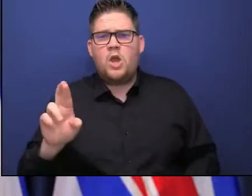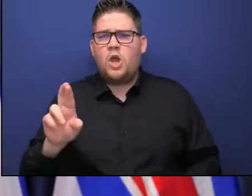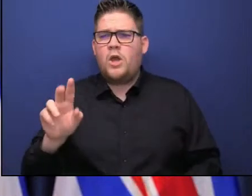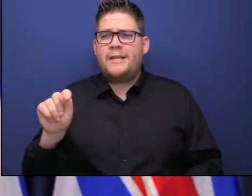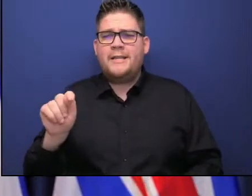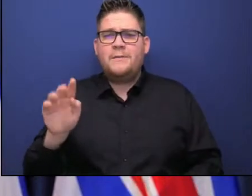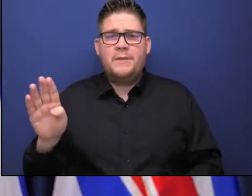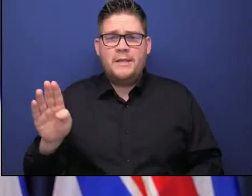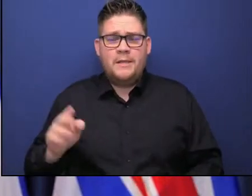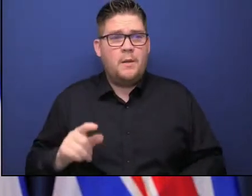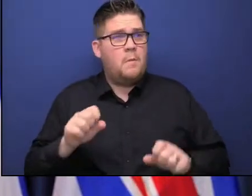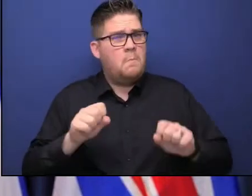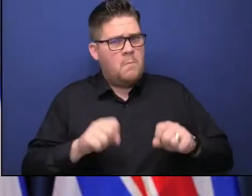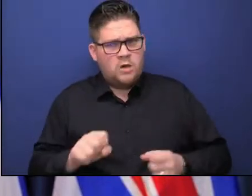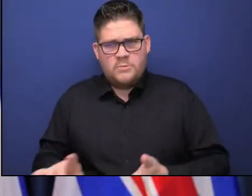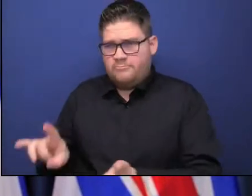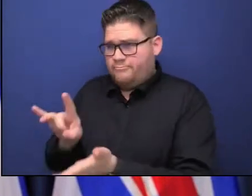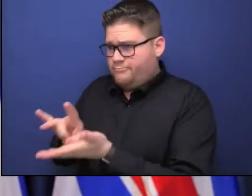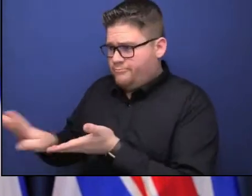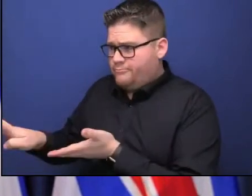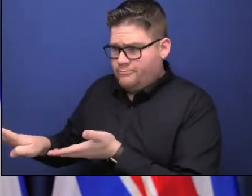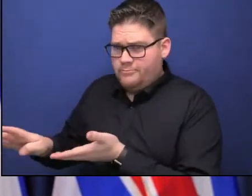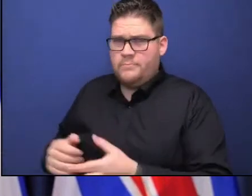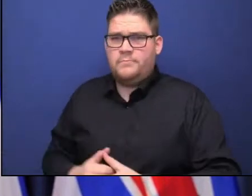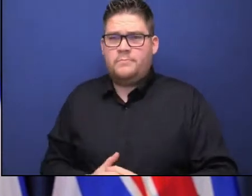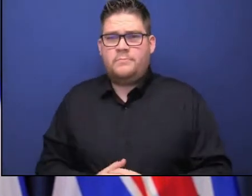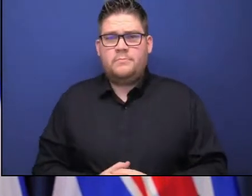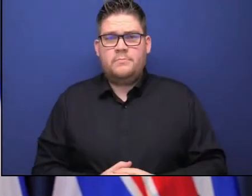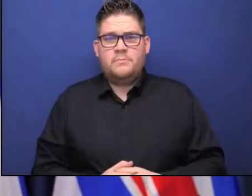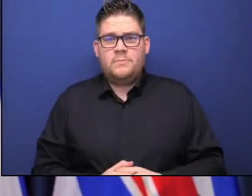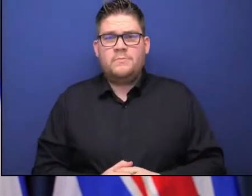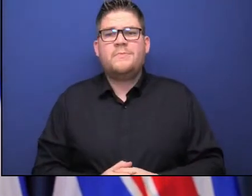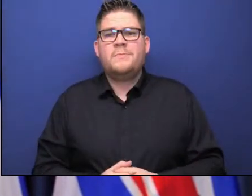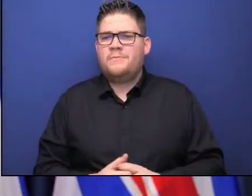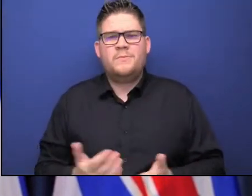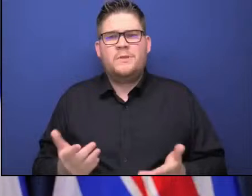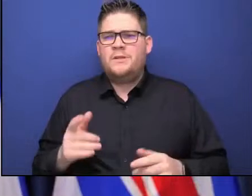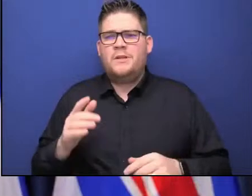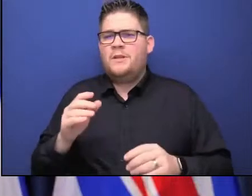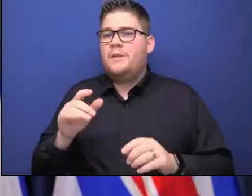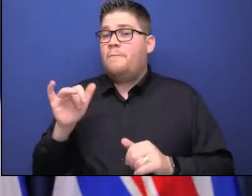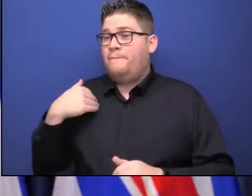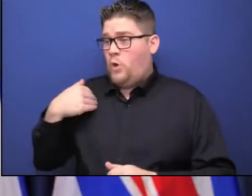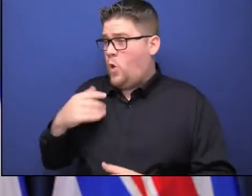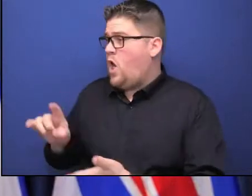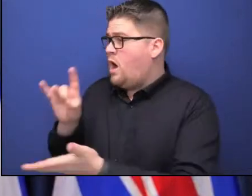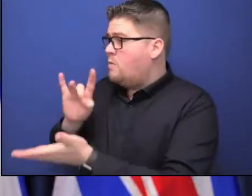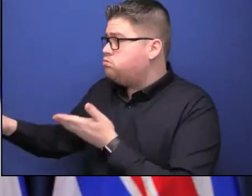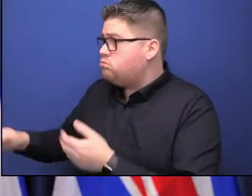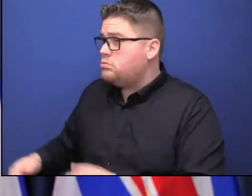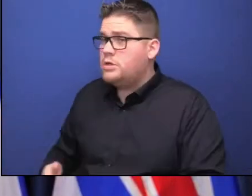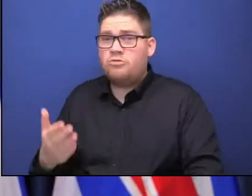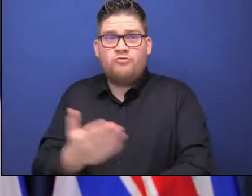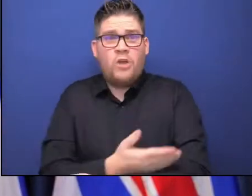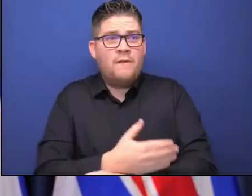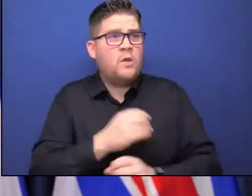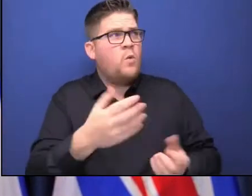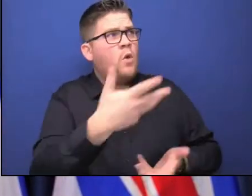the renovation wasn't so large that they needed to lose their home. Next question is from Shannon Waters, BC